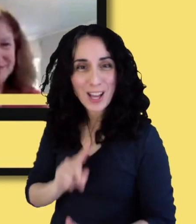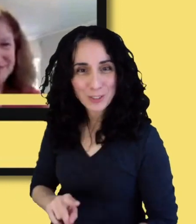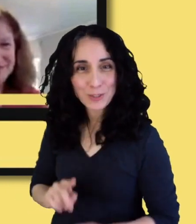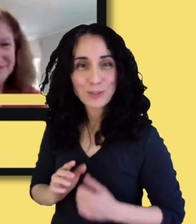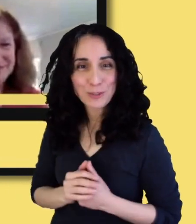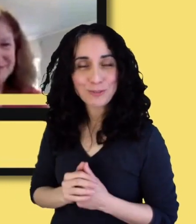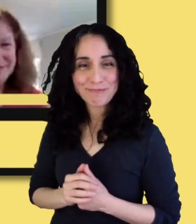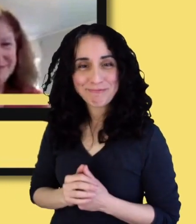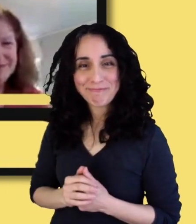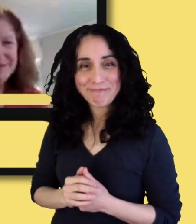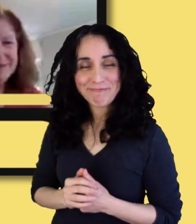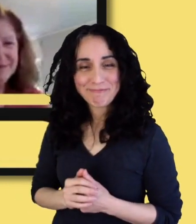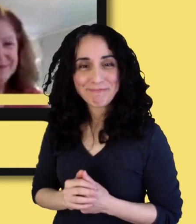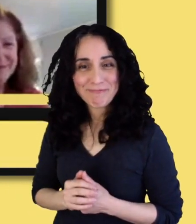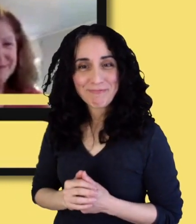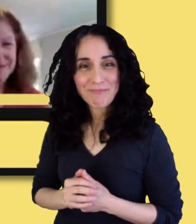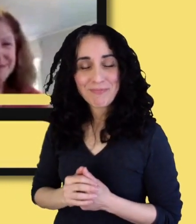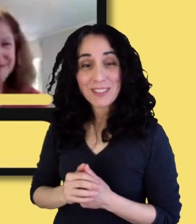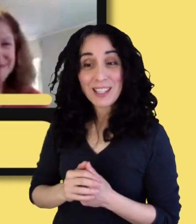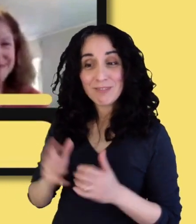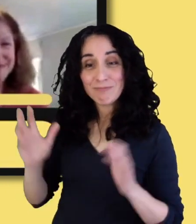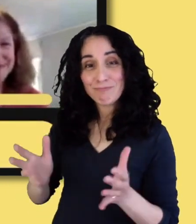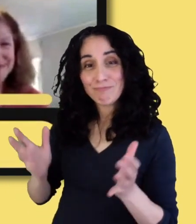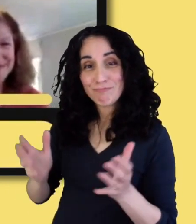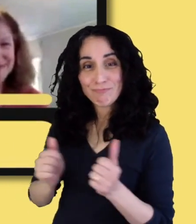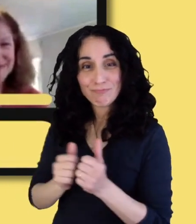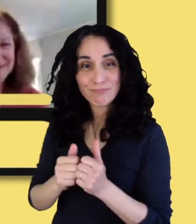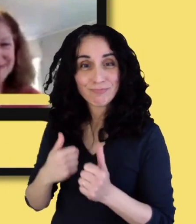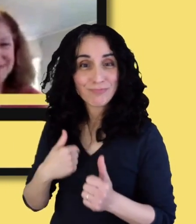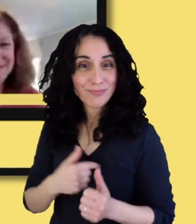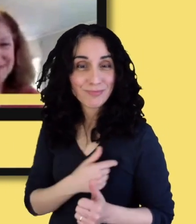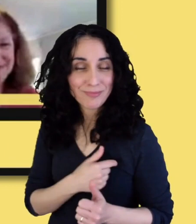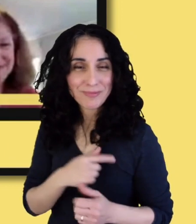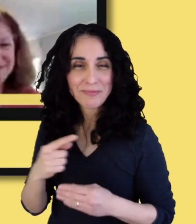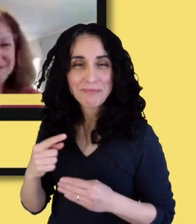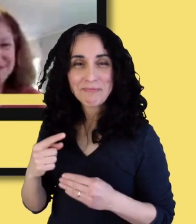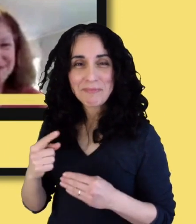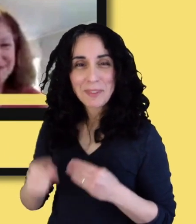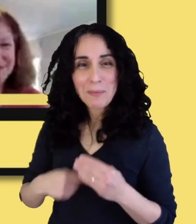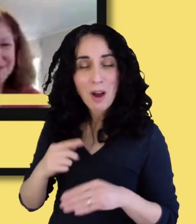to answer questions today and chat with us about